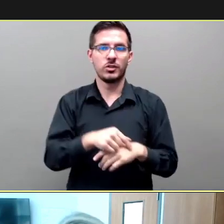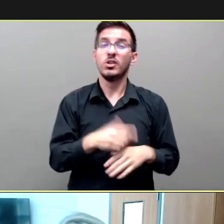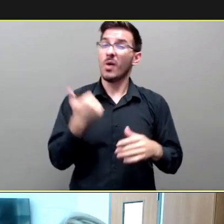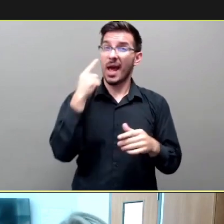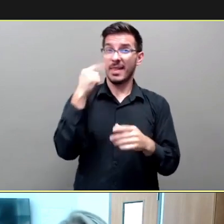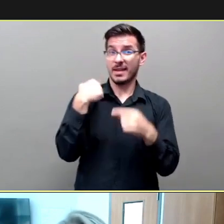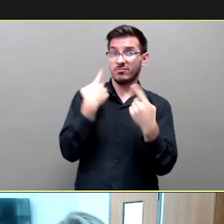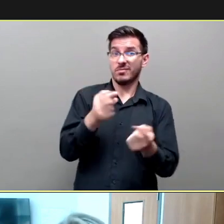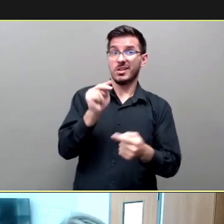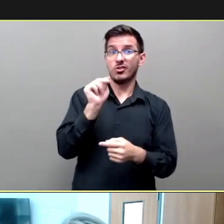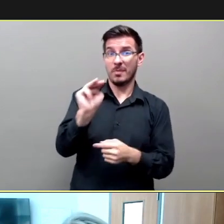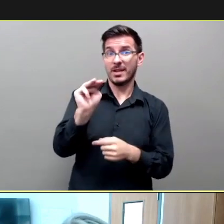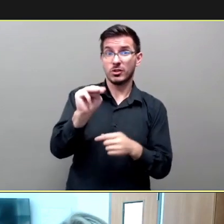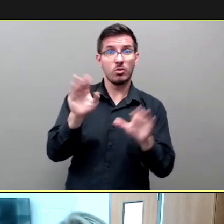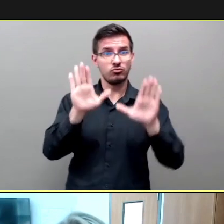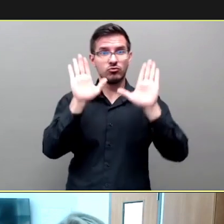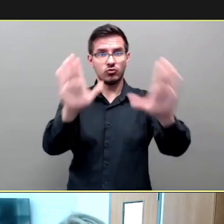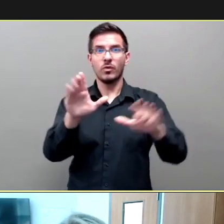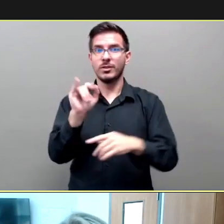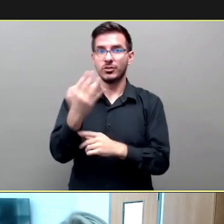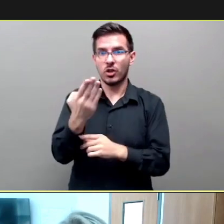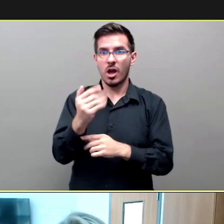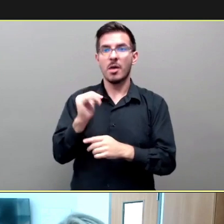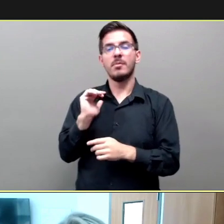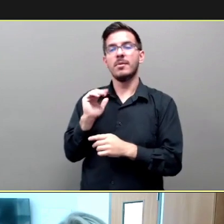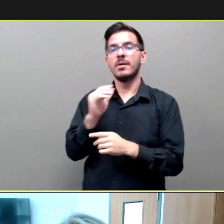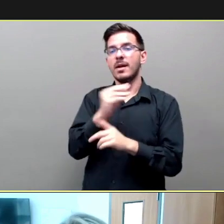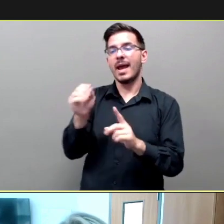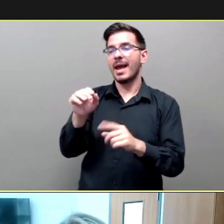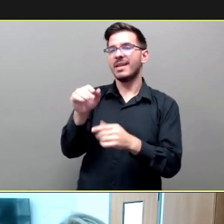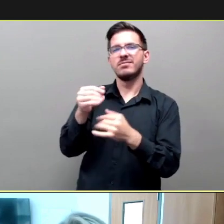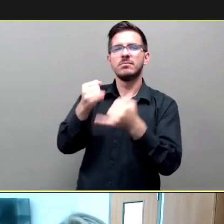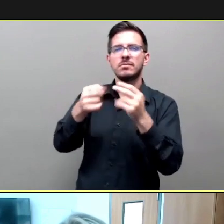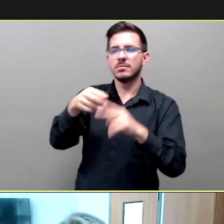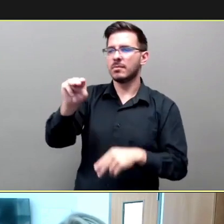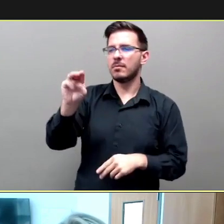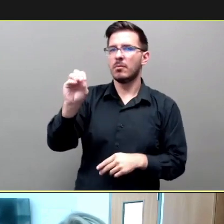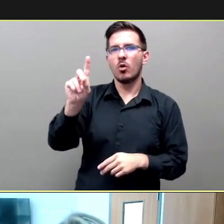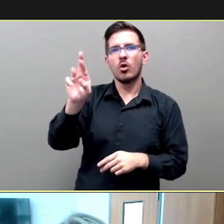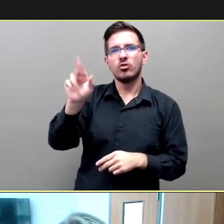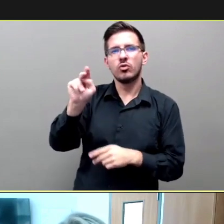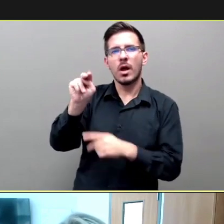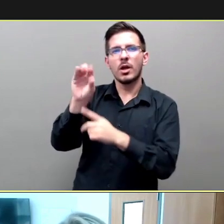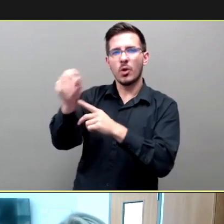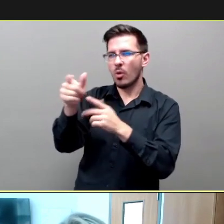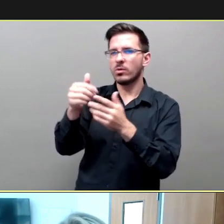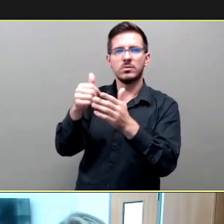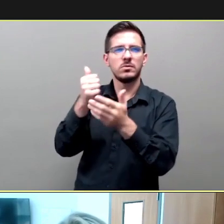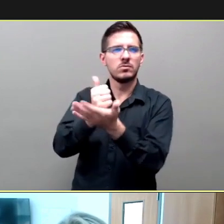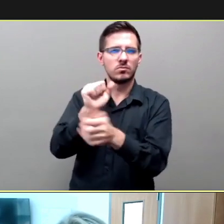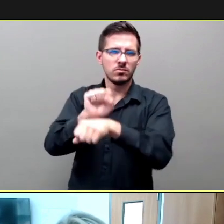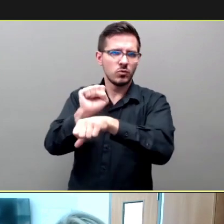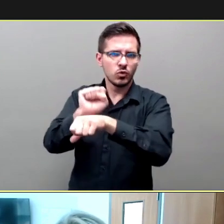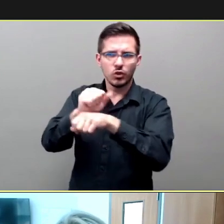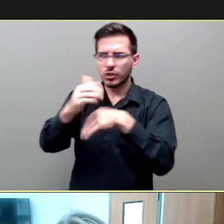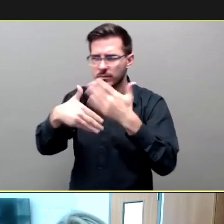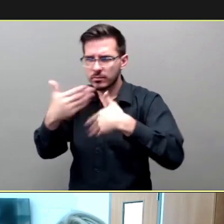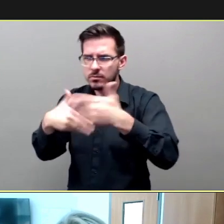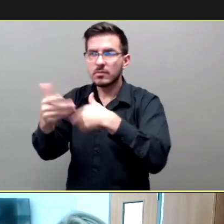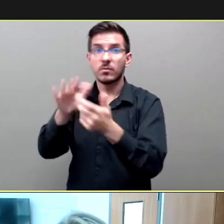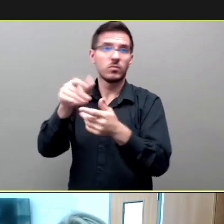really led our sheltering effort for over the last year and a half, keeping track of these things and opening it and closing them,